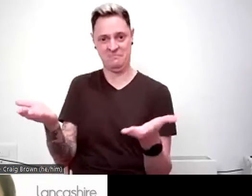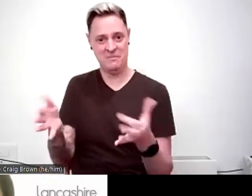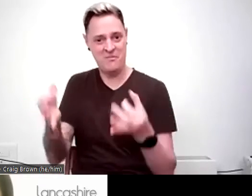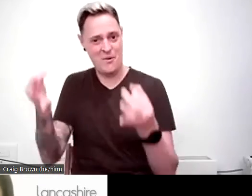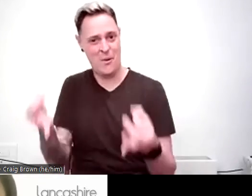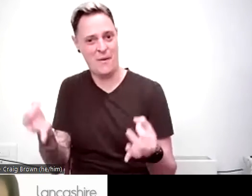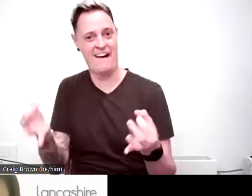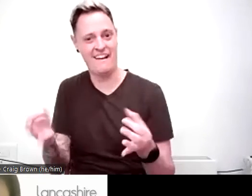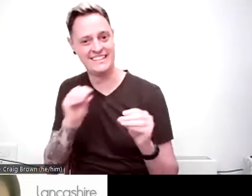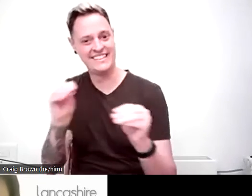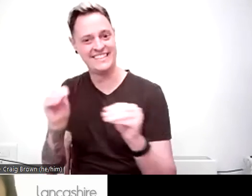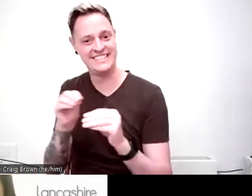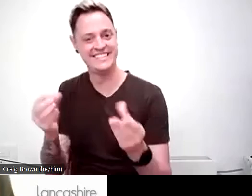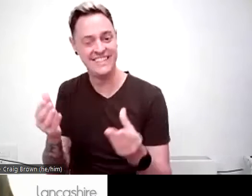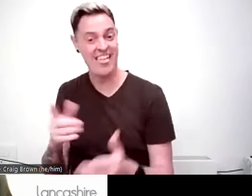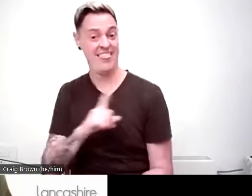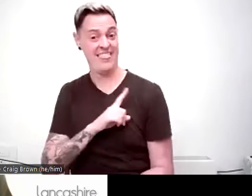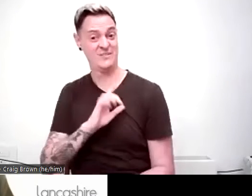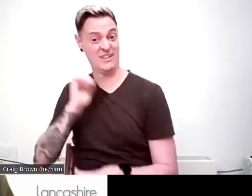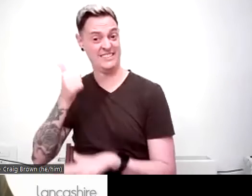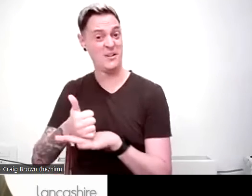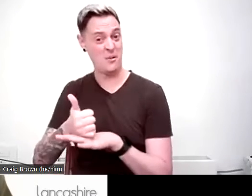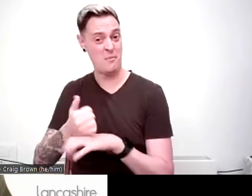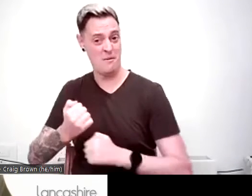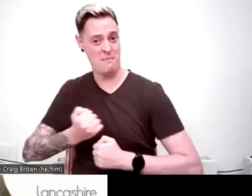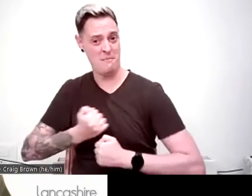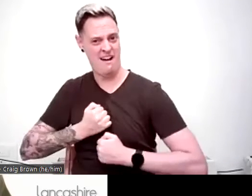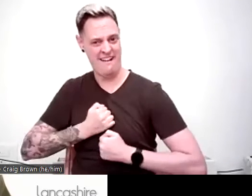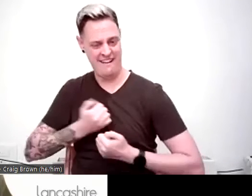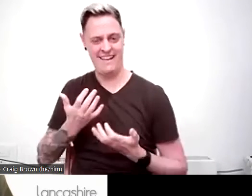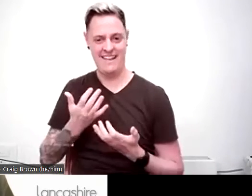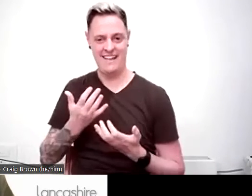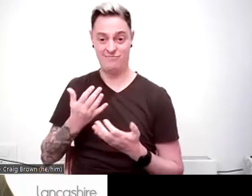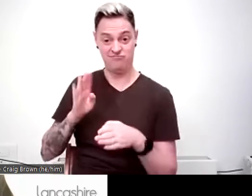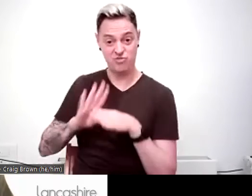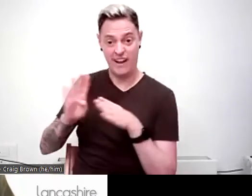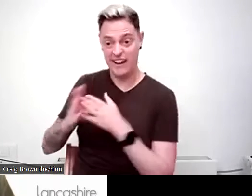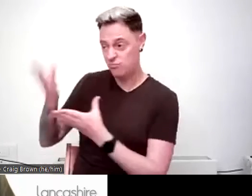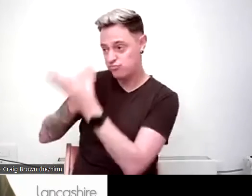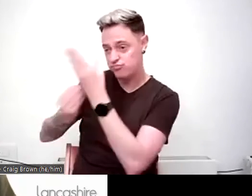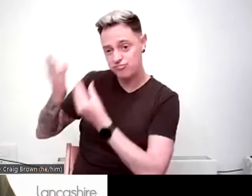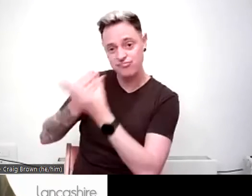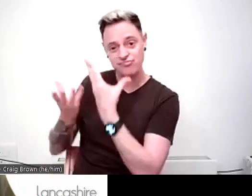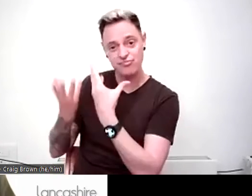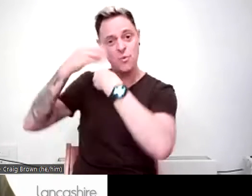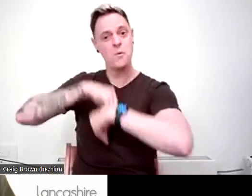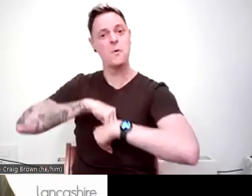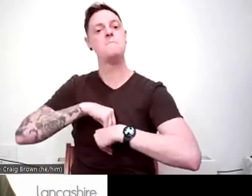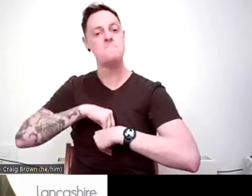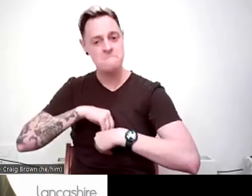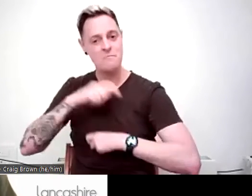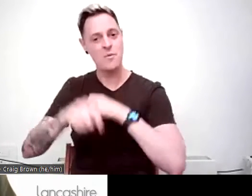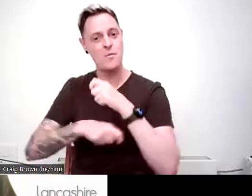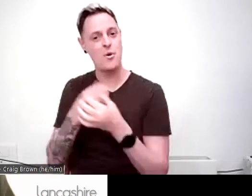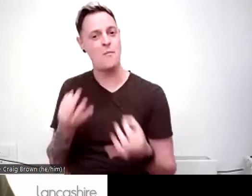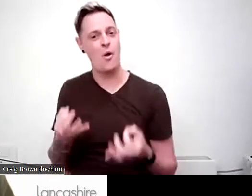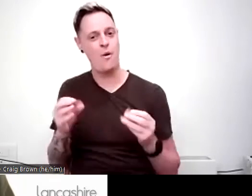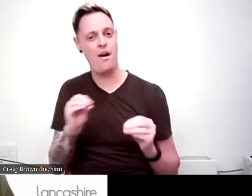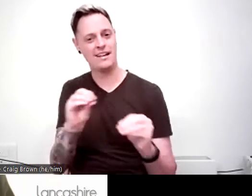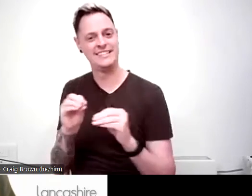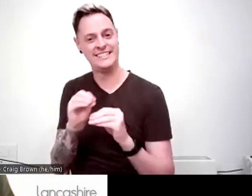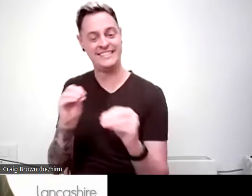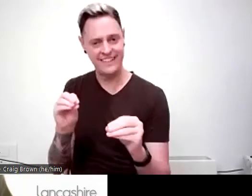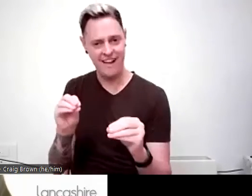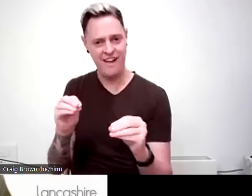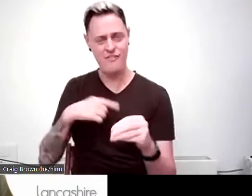So that's the main reason I started my training. Just because I really needed the space